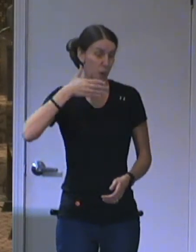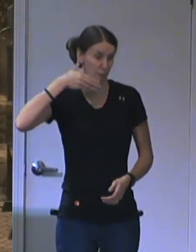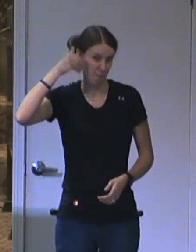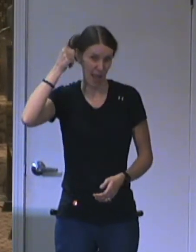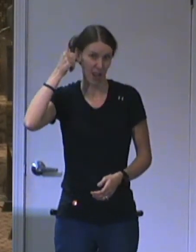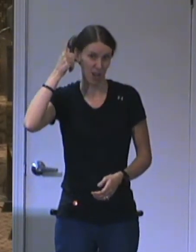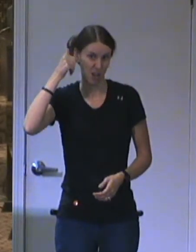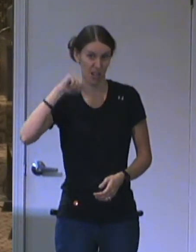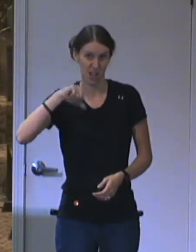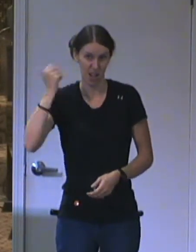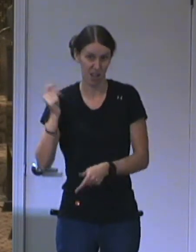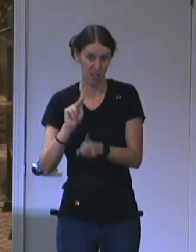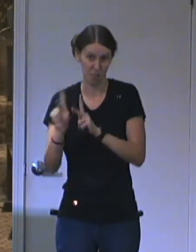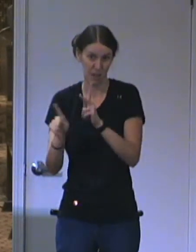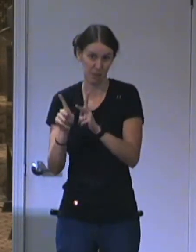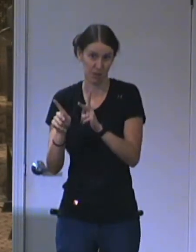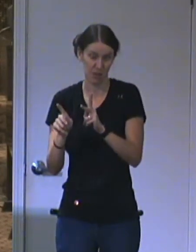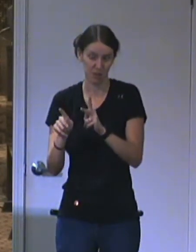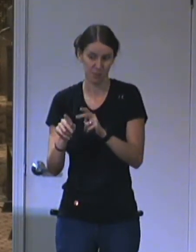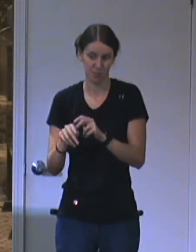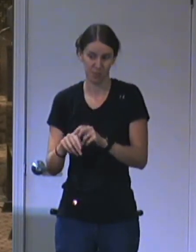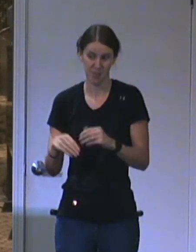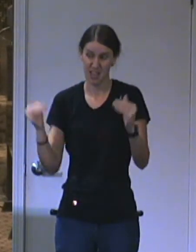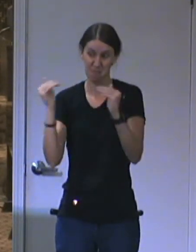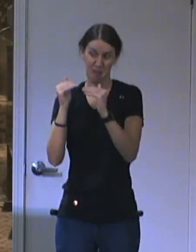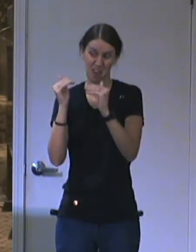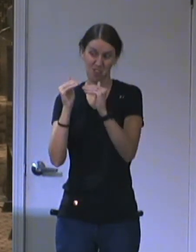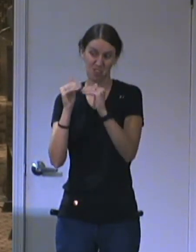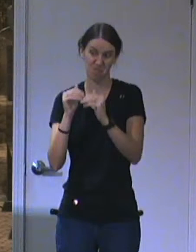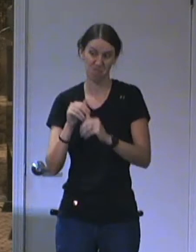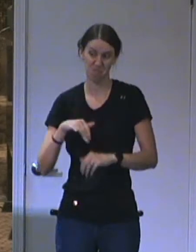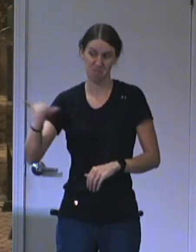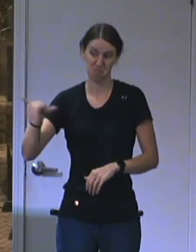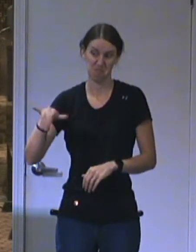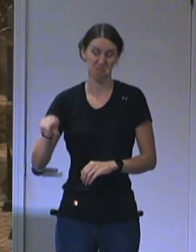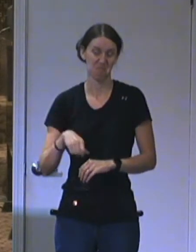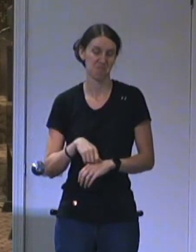do whatever, because they don't measure up.